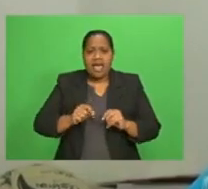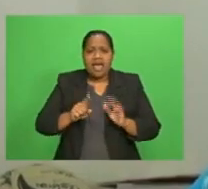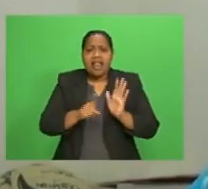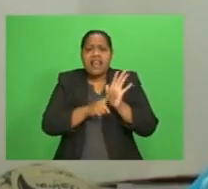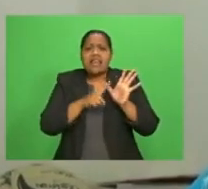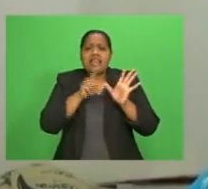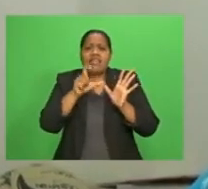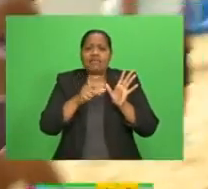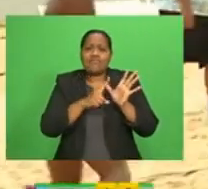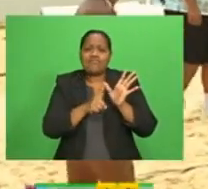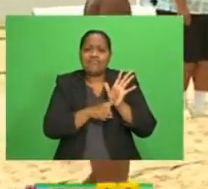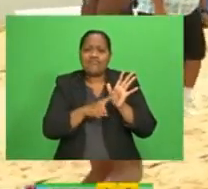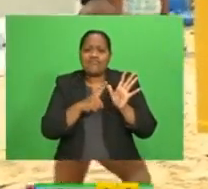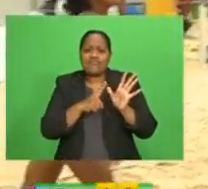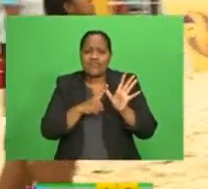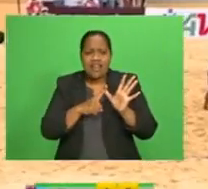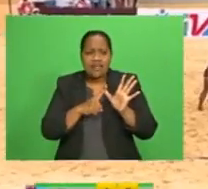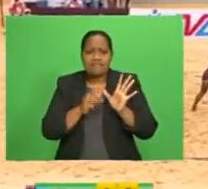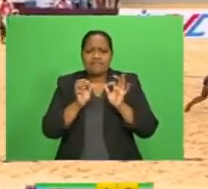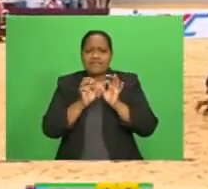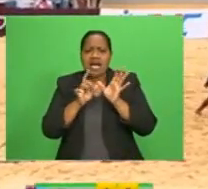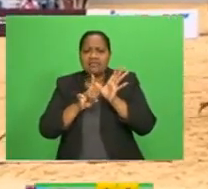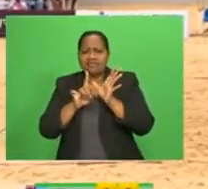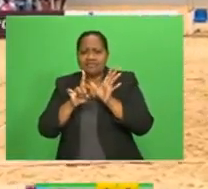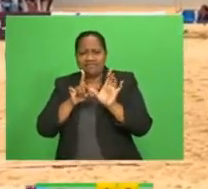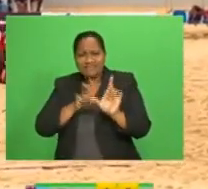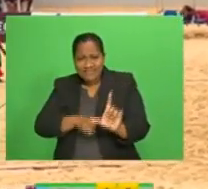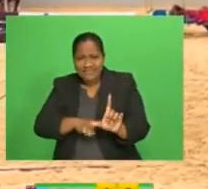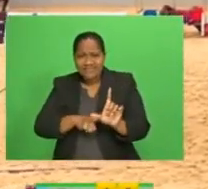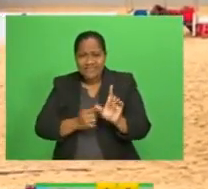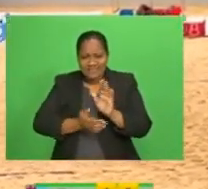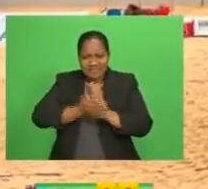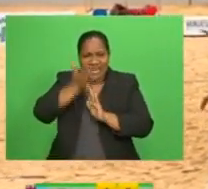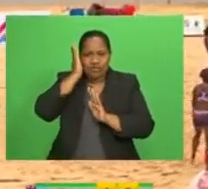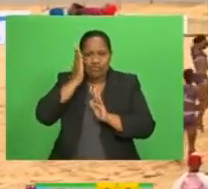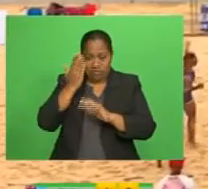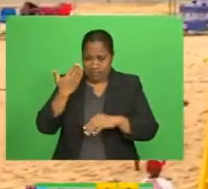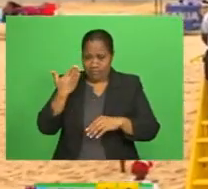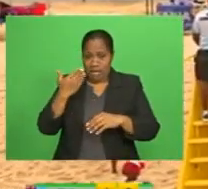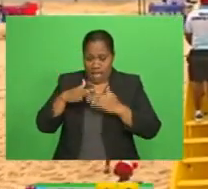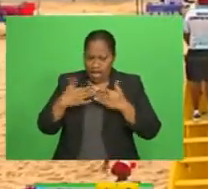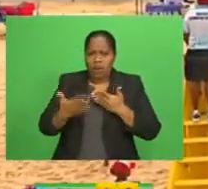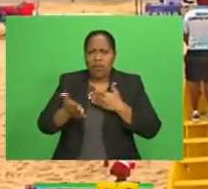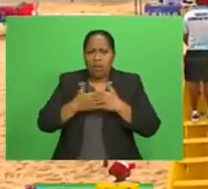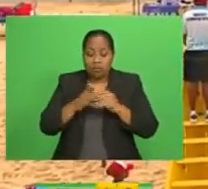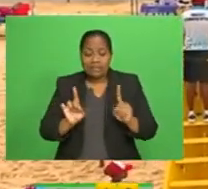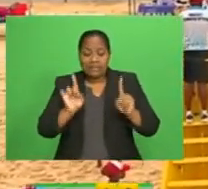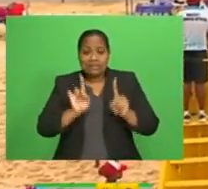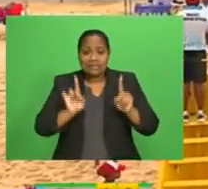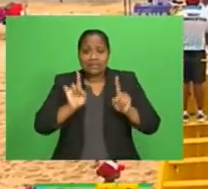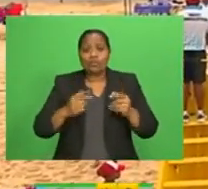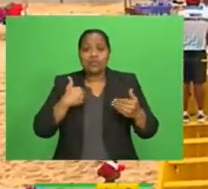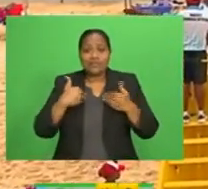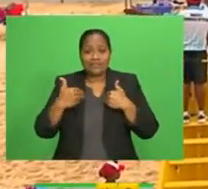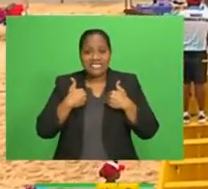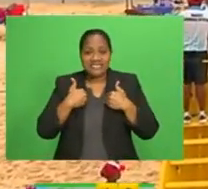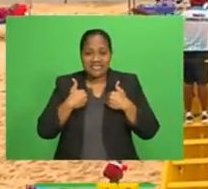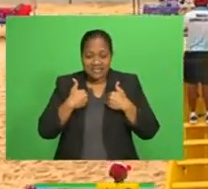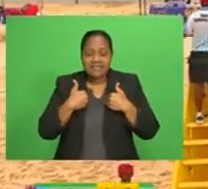to include not just accommodation. We've had interest shown from 2 or